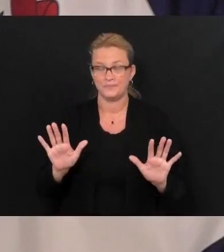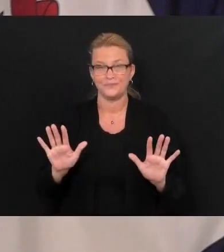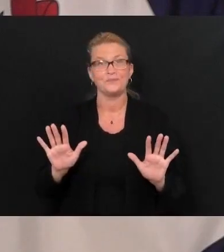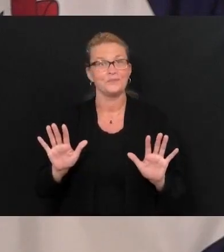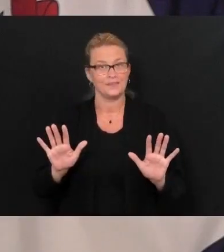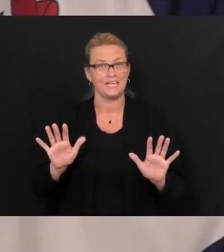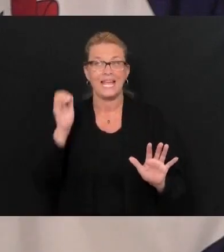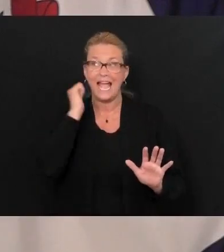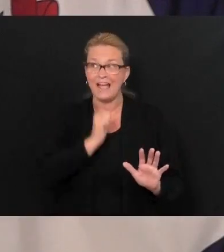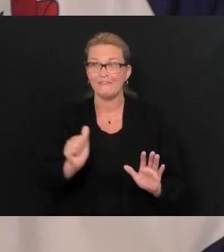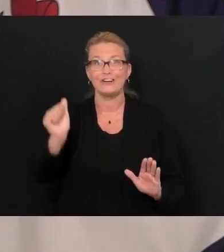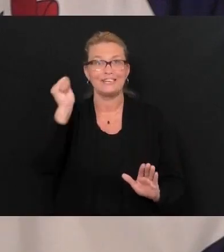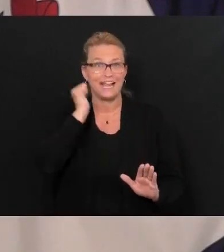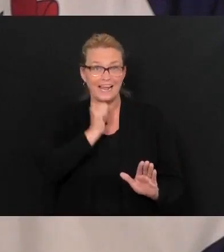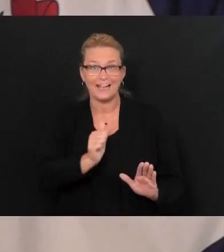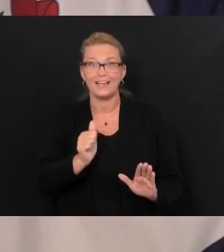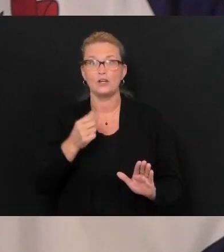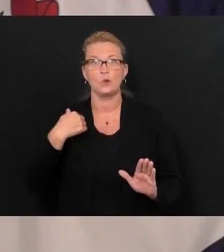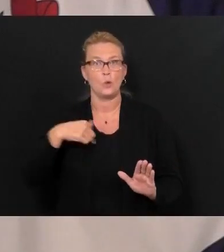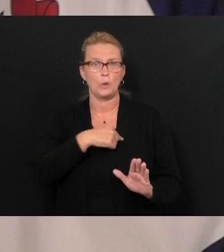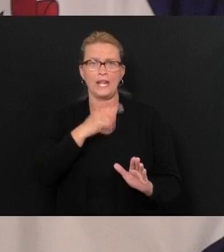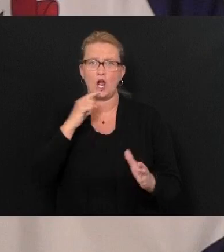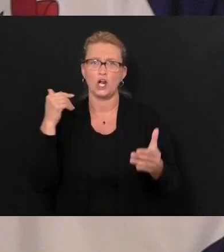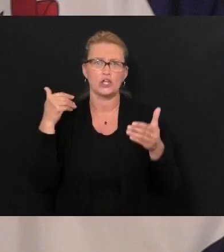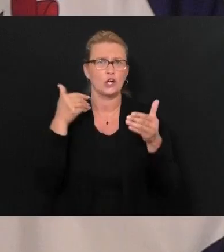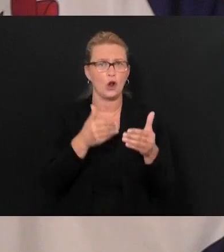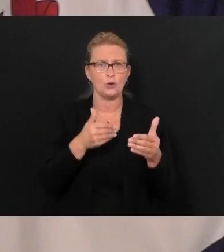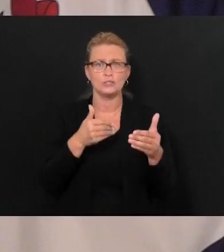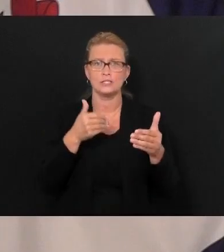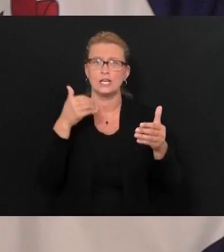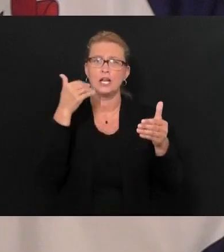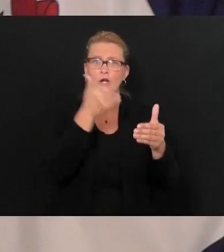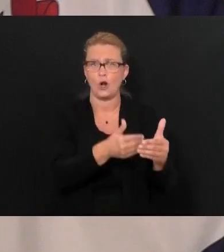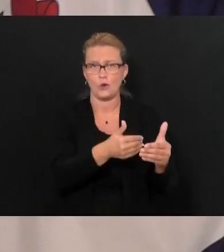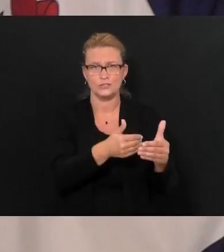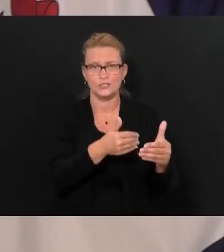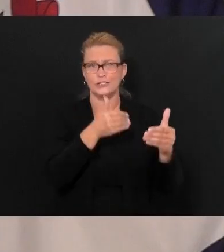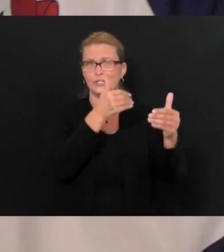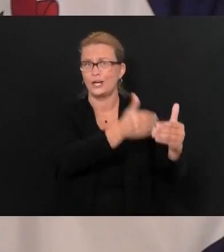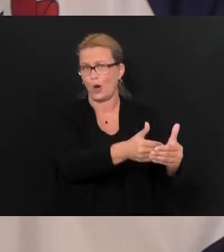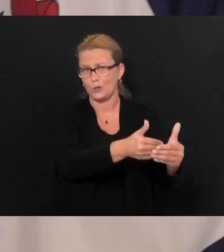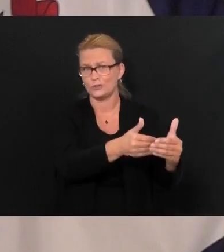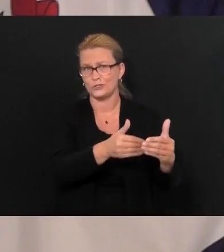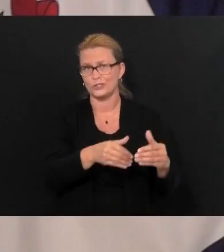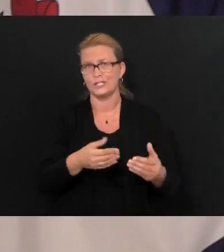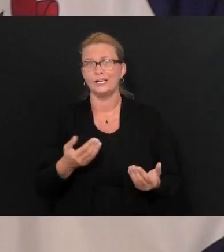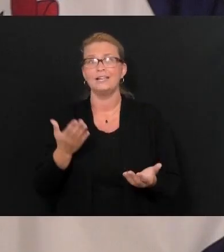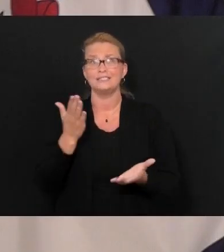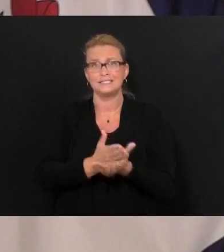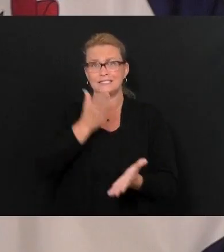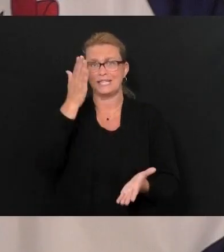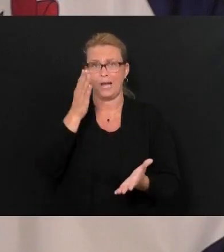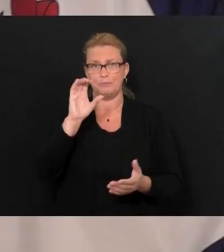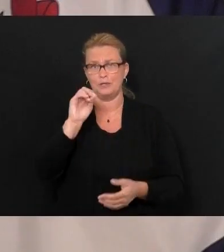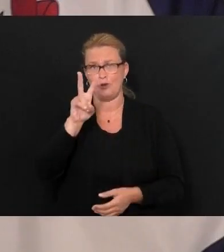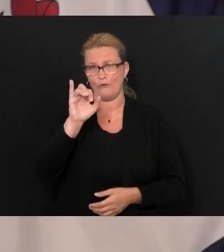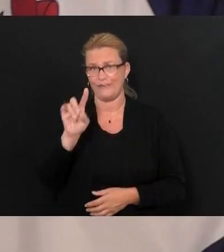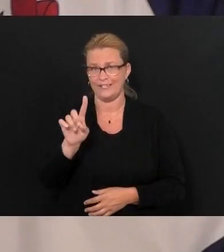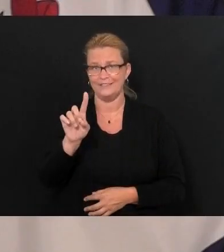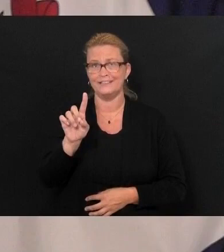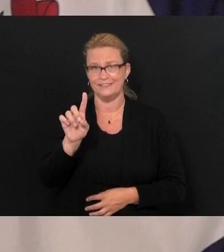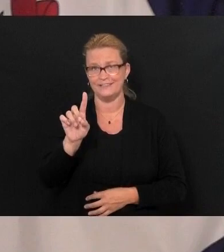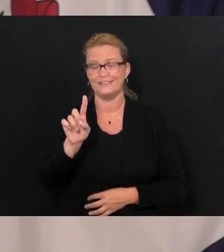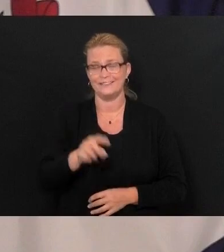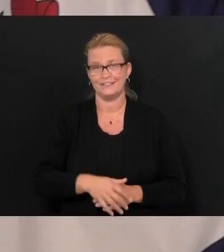day that goes by, we're close. We're getting closer and closer and closer to shutting this thing down. And